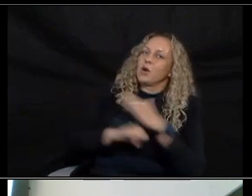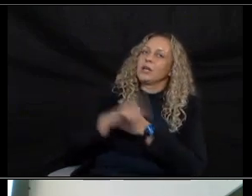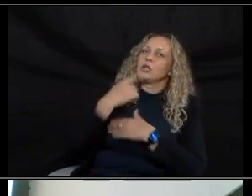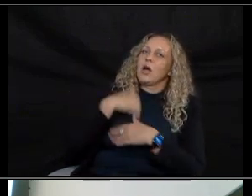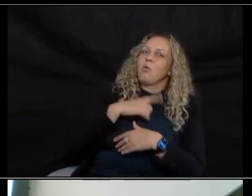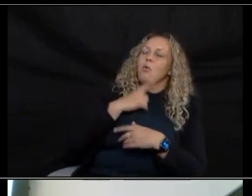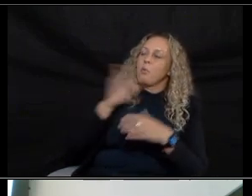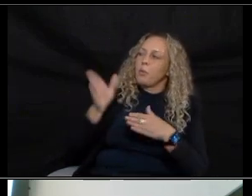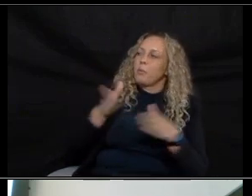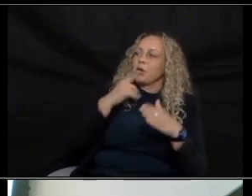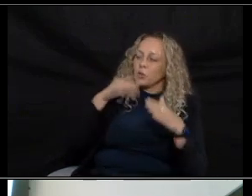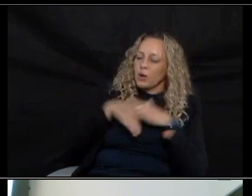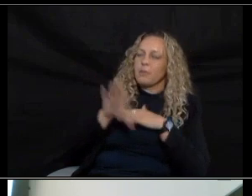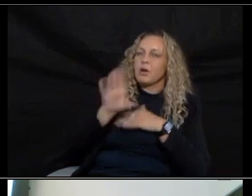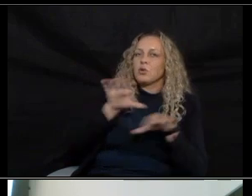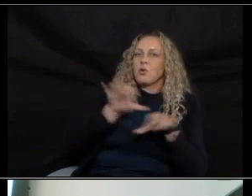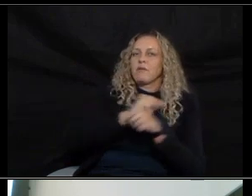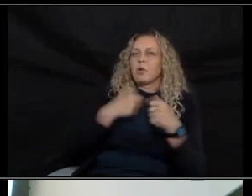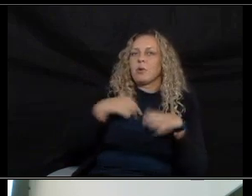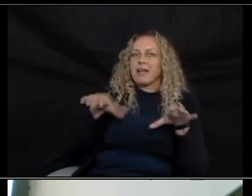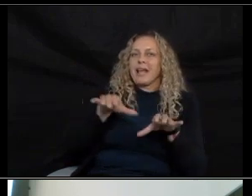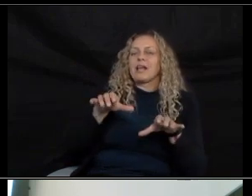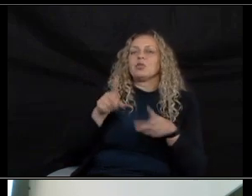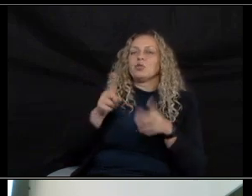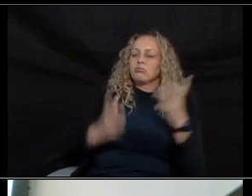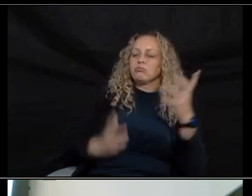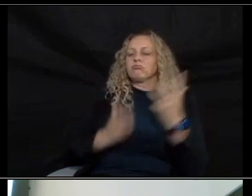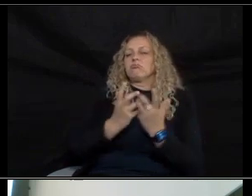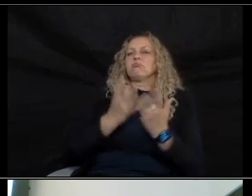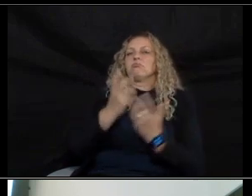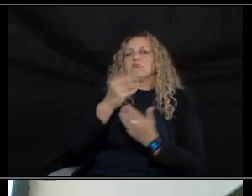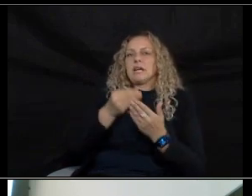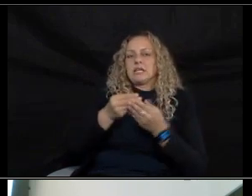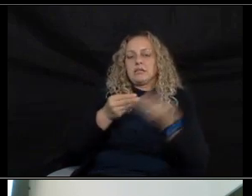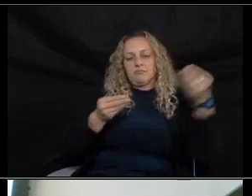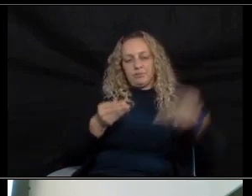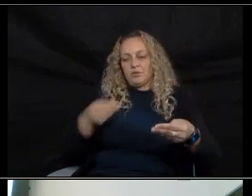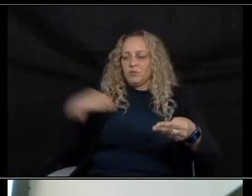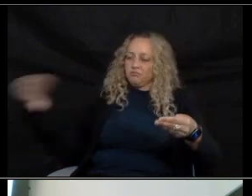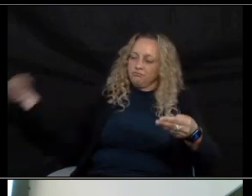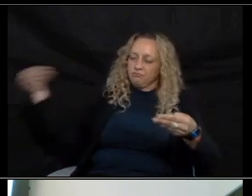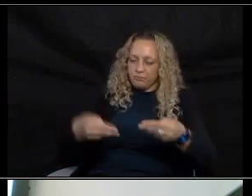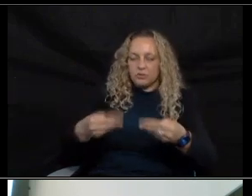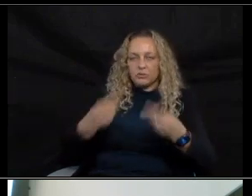come in and really do everything we can to help that matching campaign bear fruit.